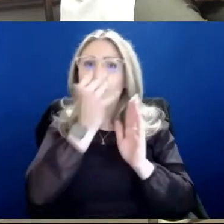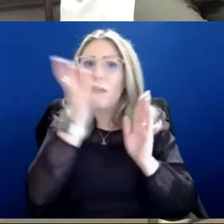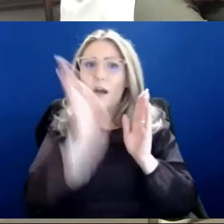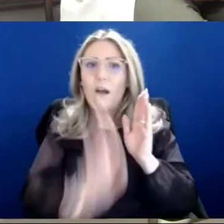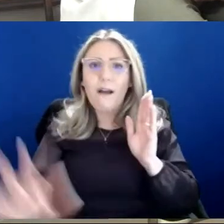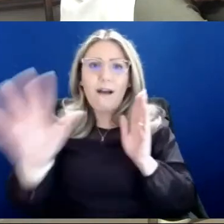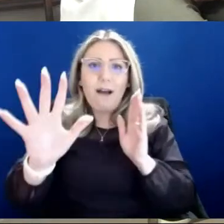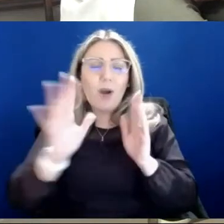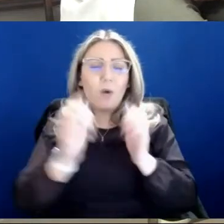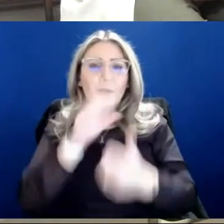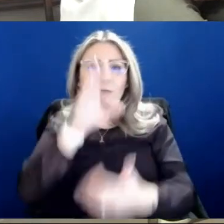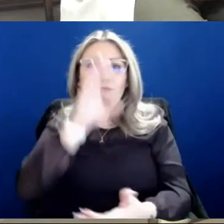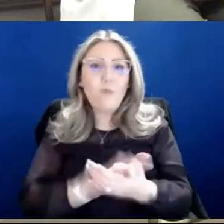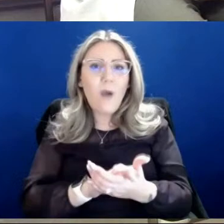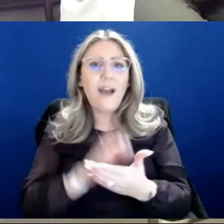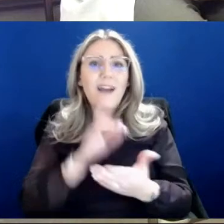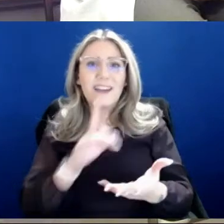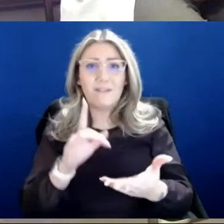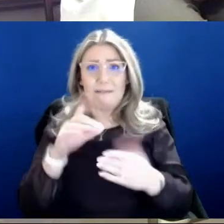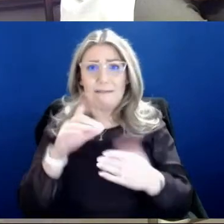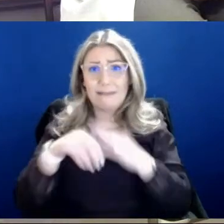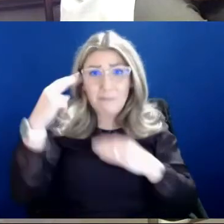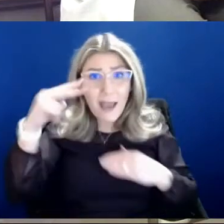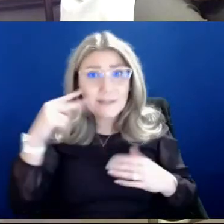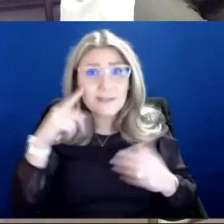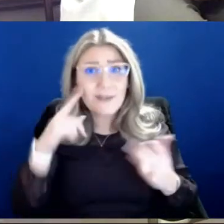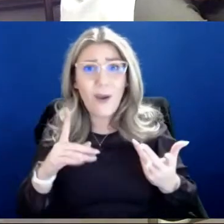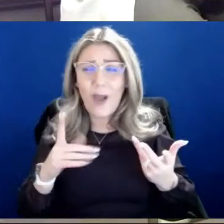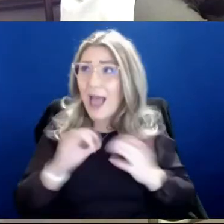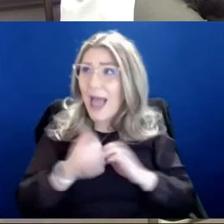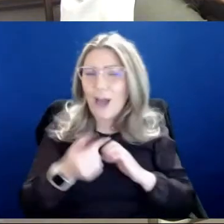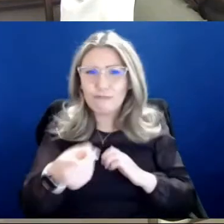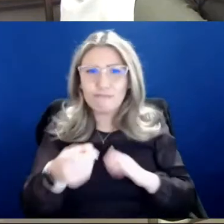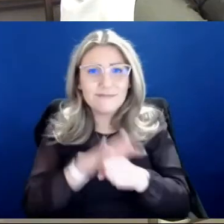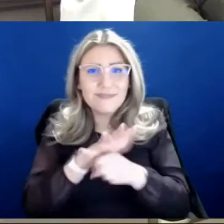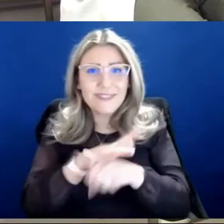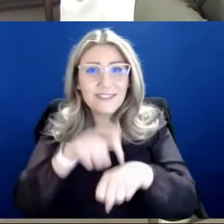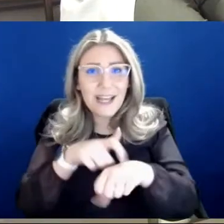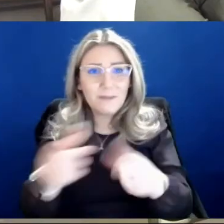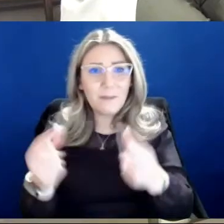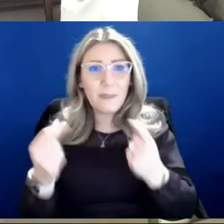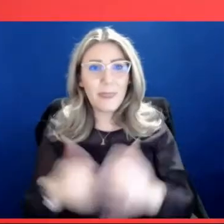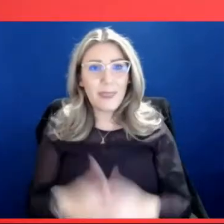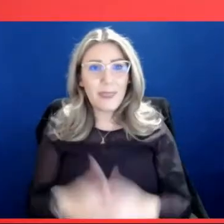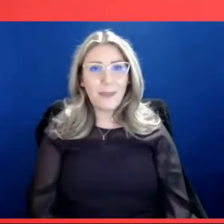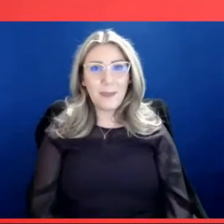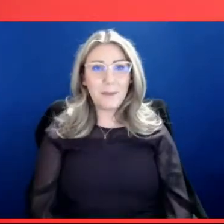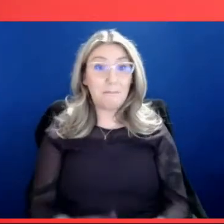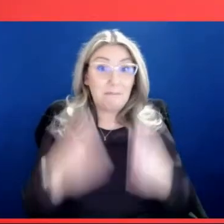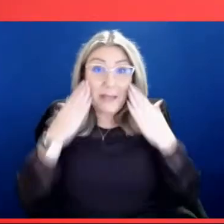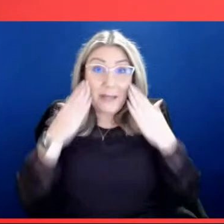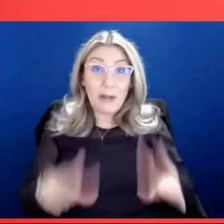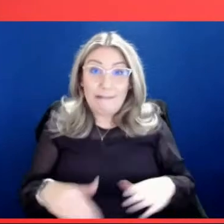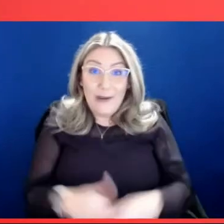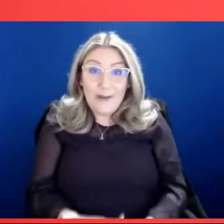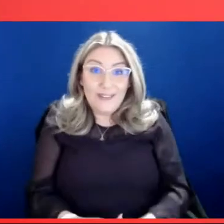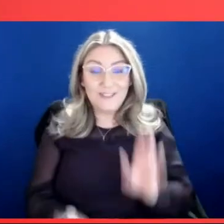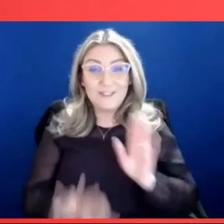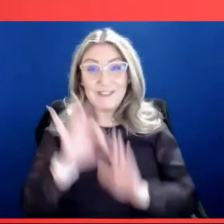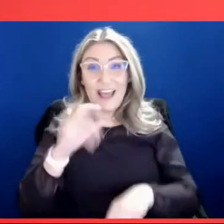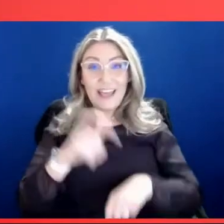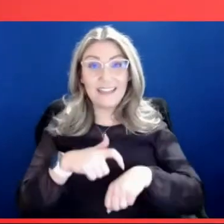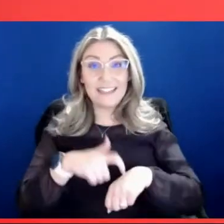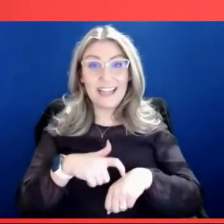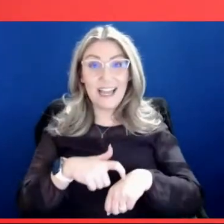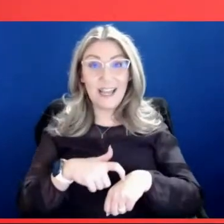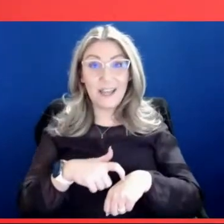is never not doing something. How do you have the time to do this? I don't know. You find the time. And I you've just always like